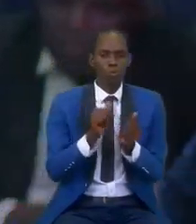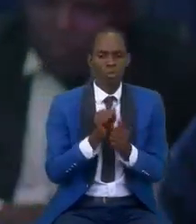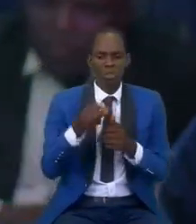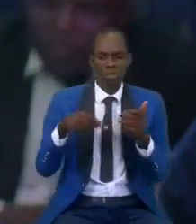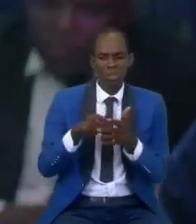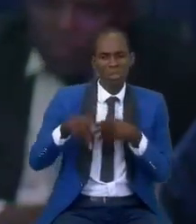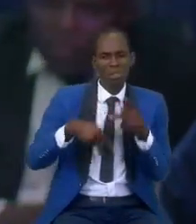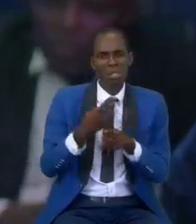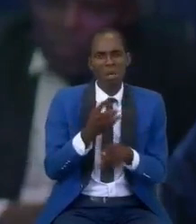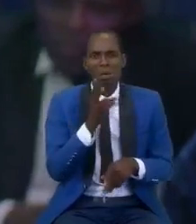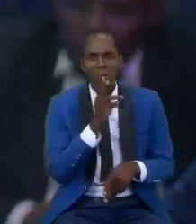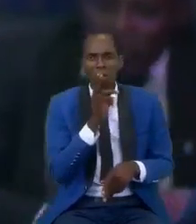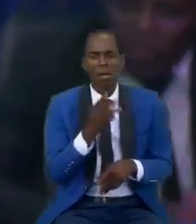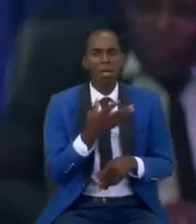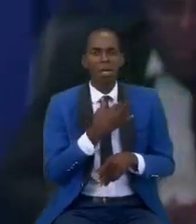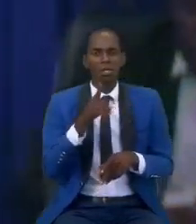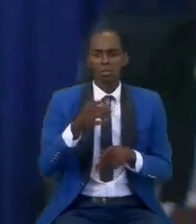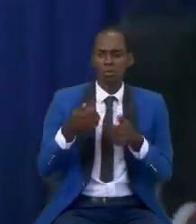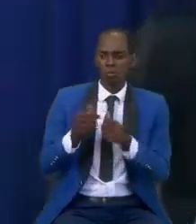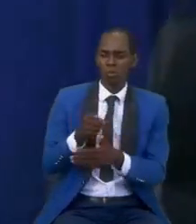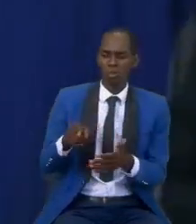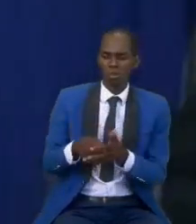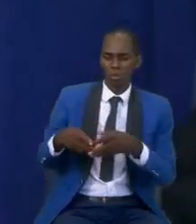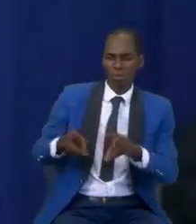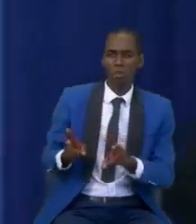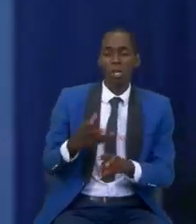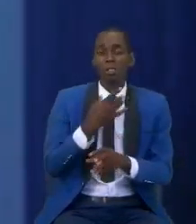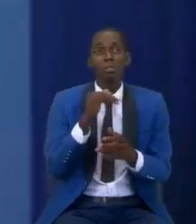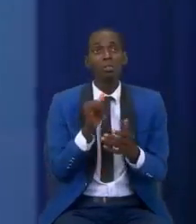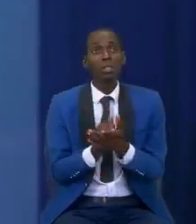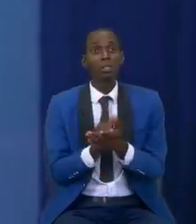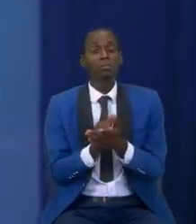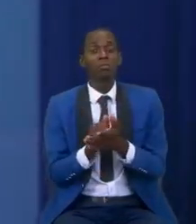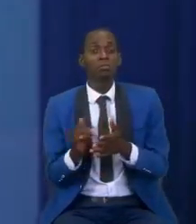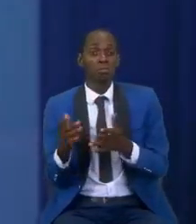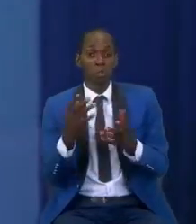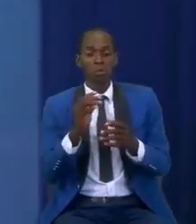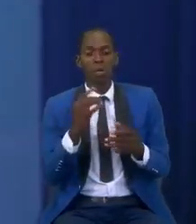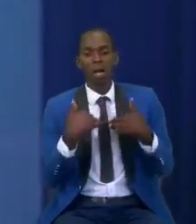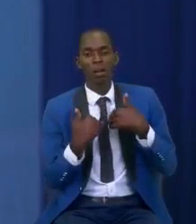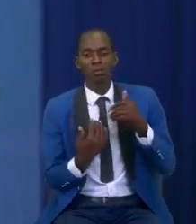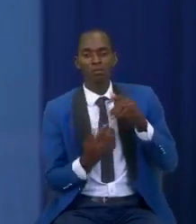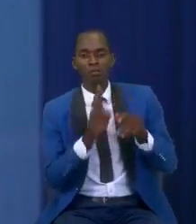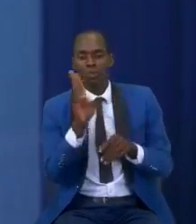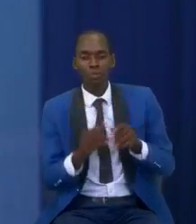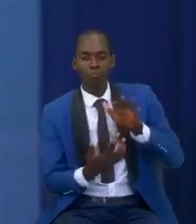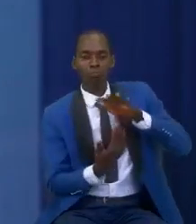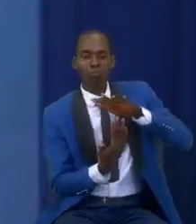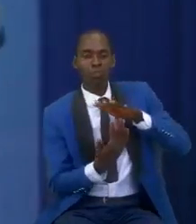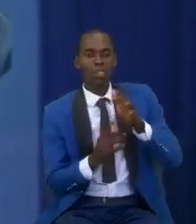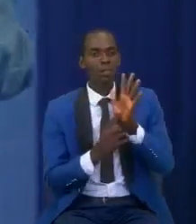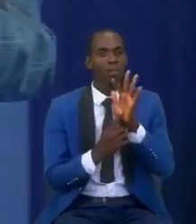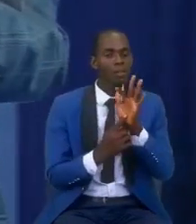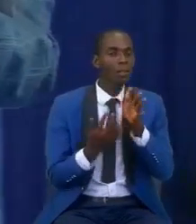no, everyone, all the ends of the earth, online, everyone, on the radio, everyone, on the